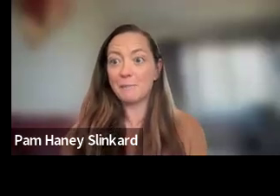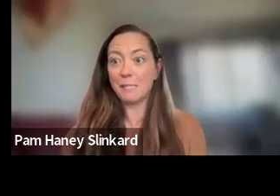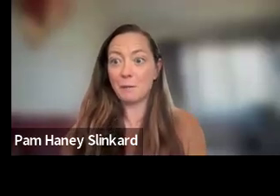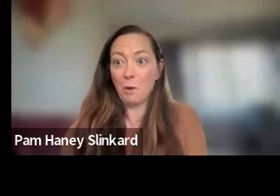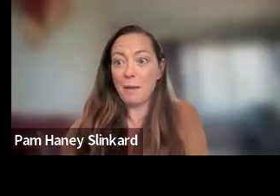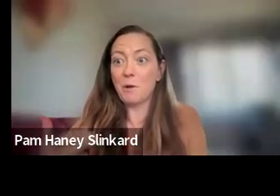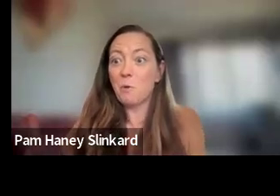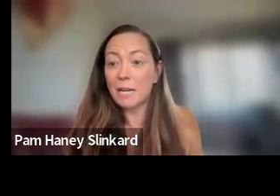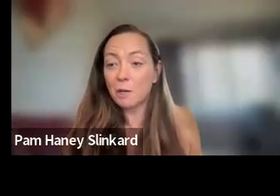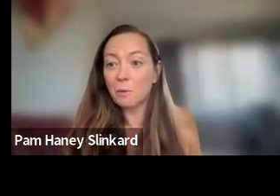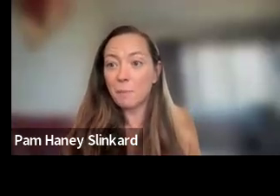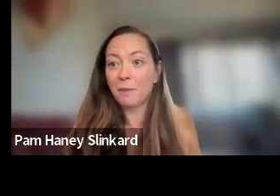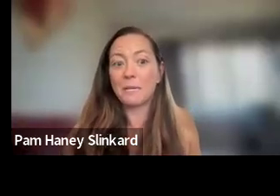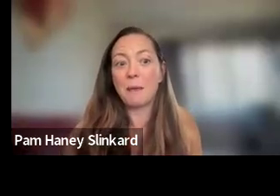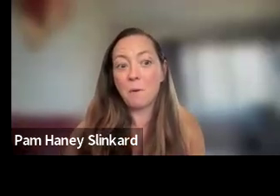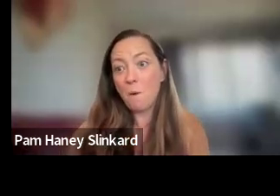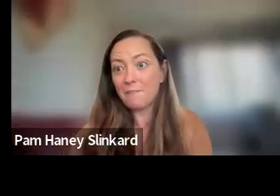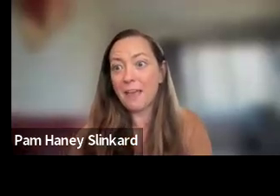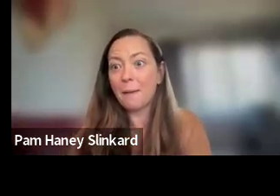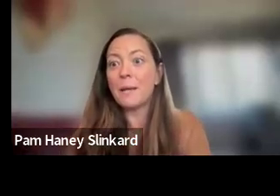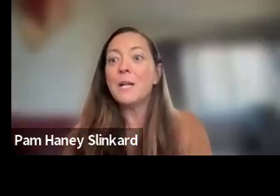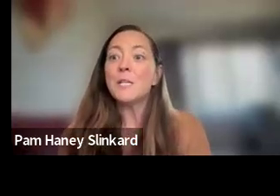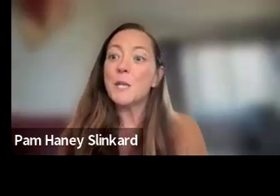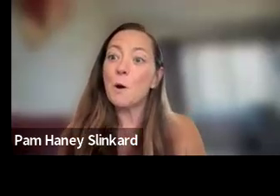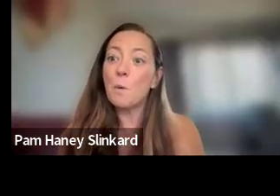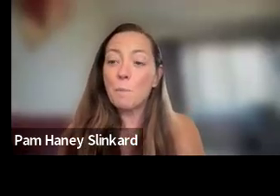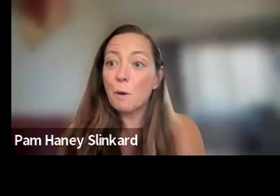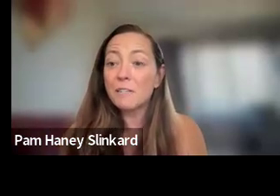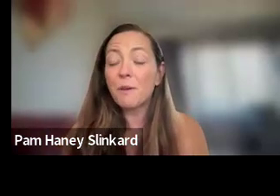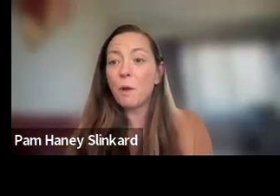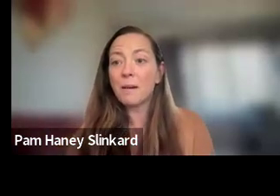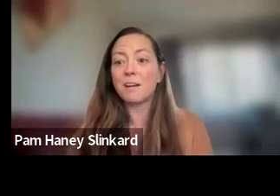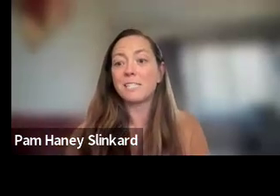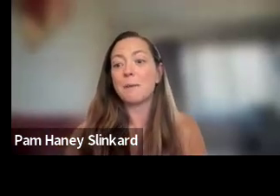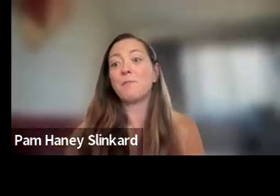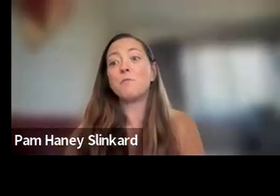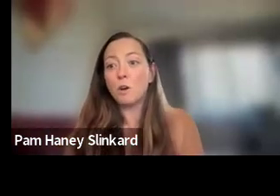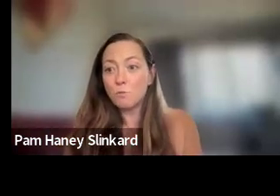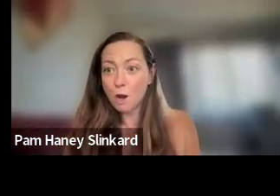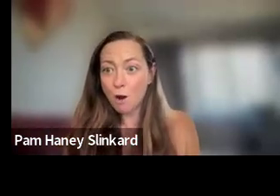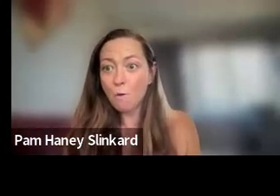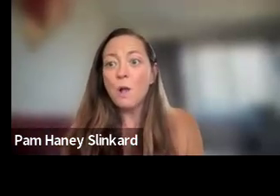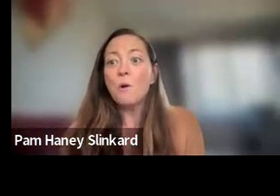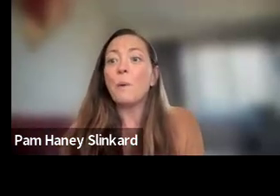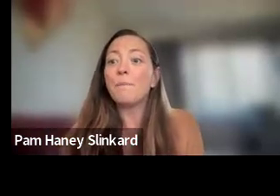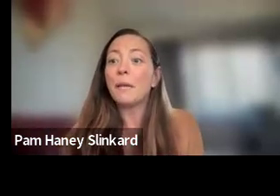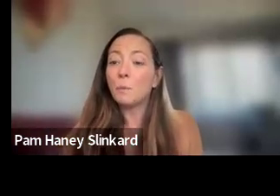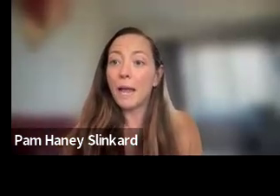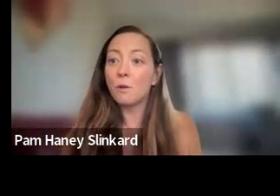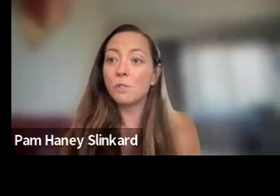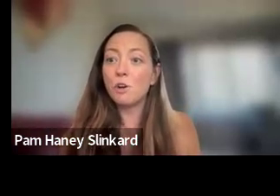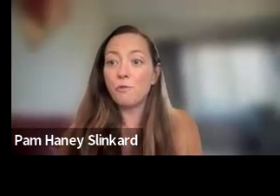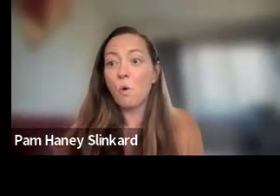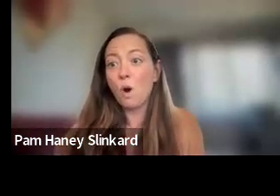related to customized employment, coordinated career pathways being one of them. So Progressive Employment Concepts, if you don't know, we've